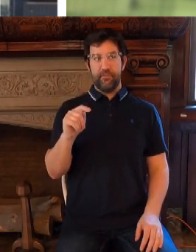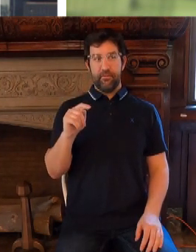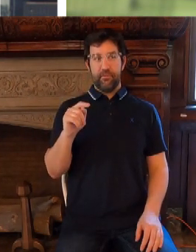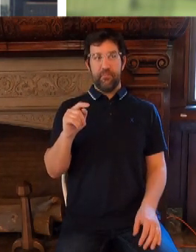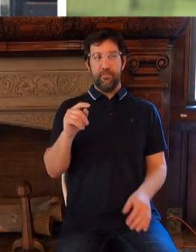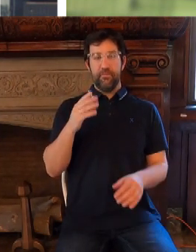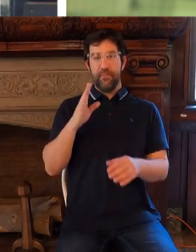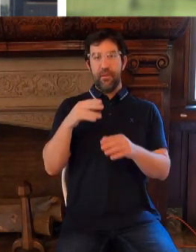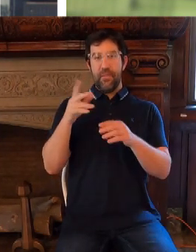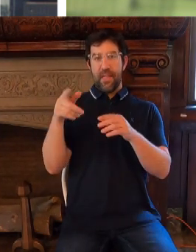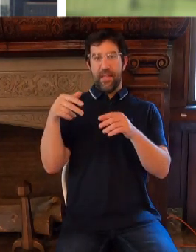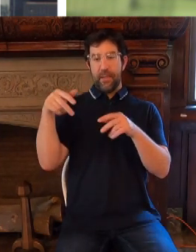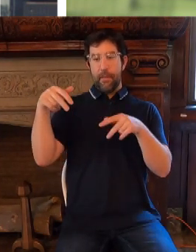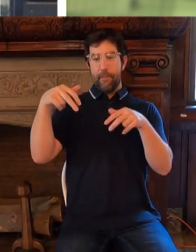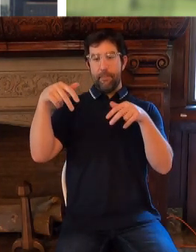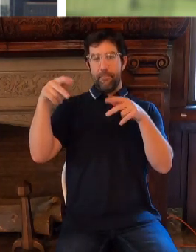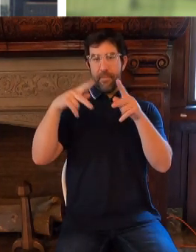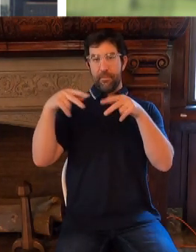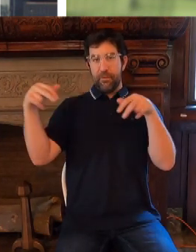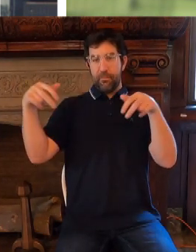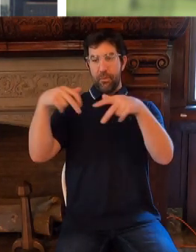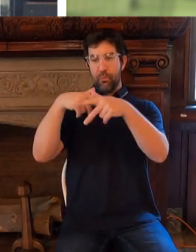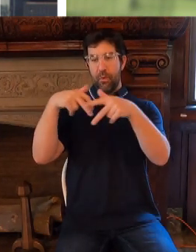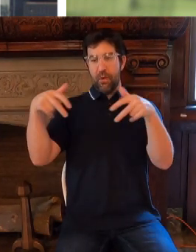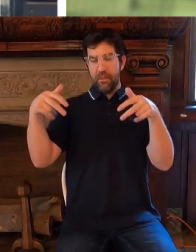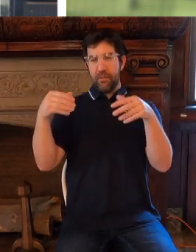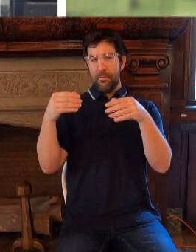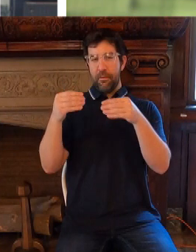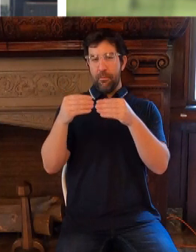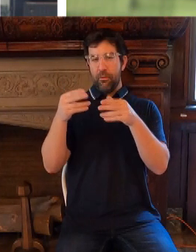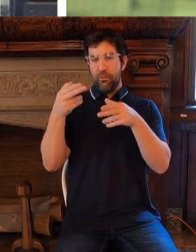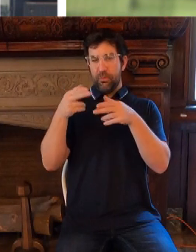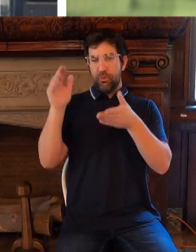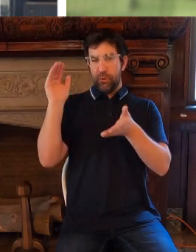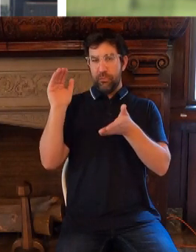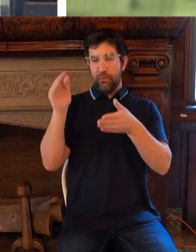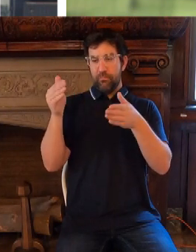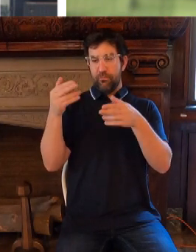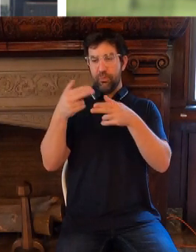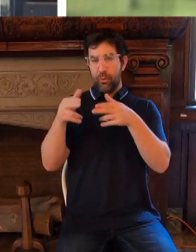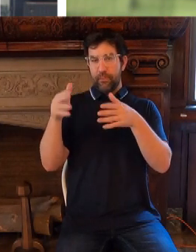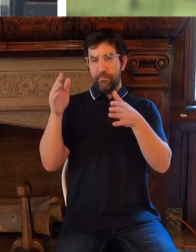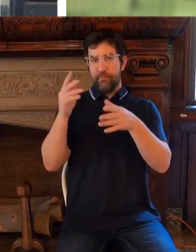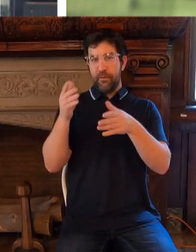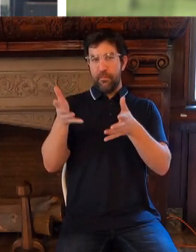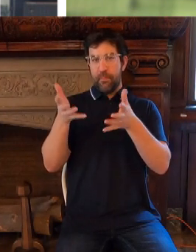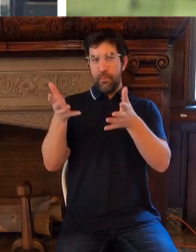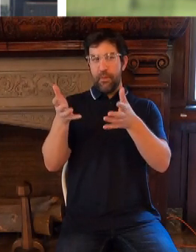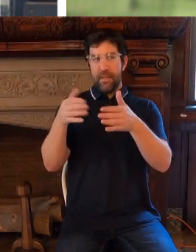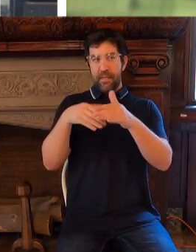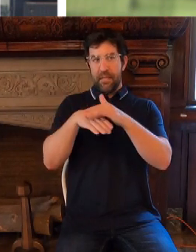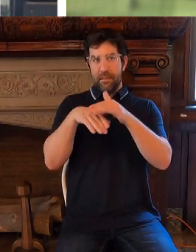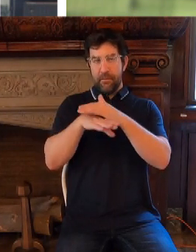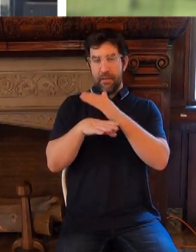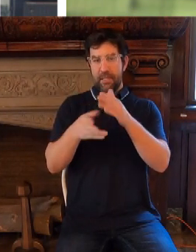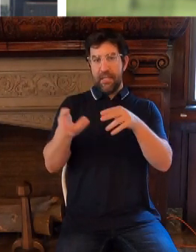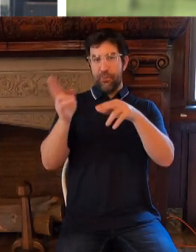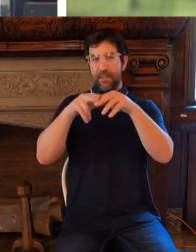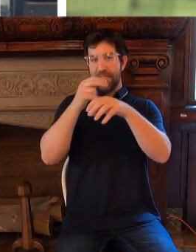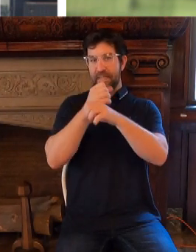Again, you know, shortening that pedestrian walk space, promoting accessibility, and hopefully increasing safety along the corridor.